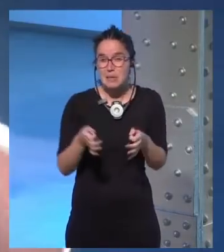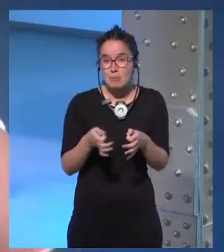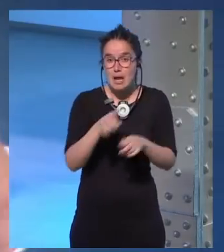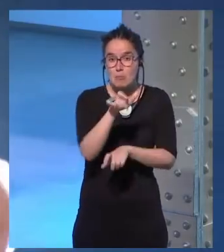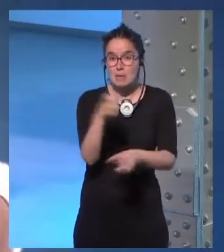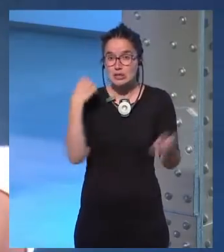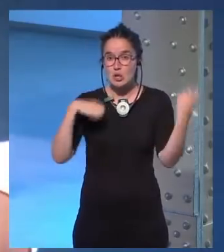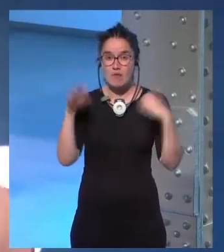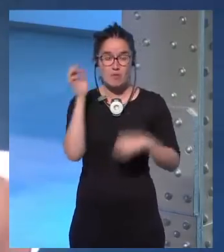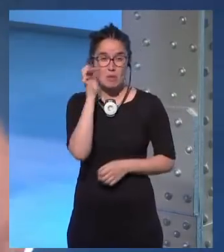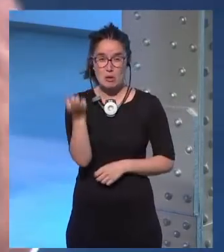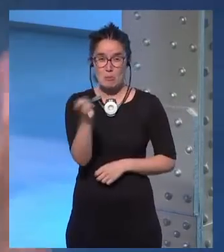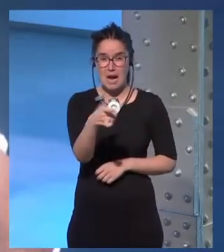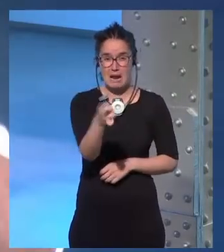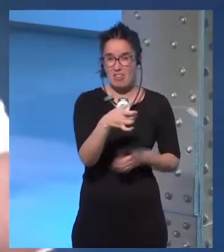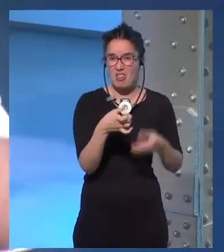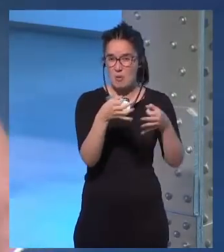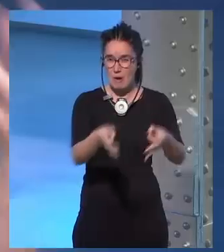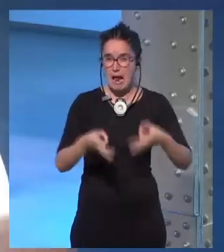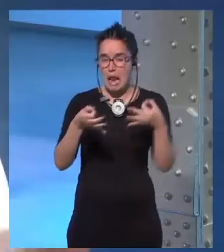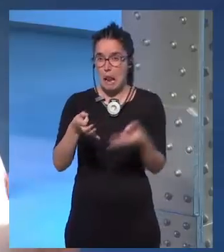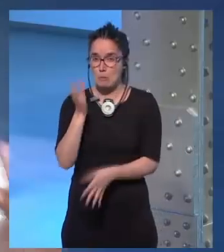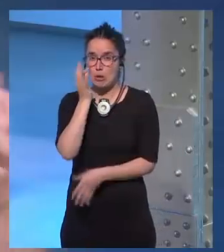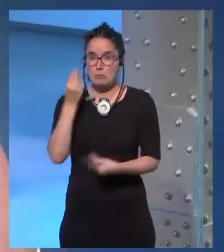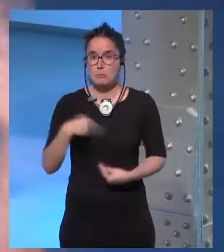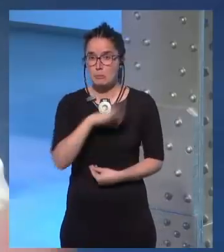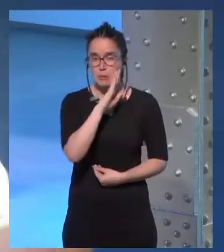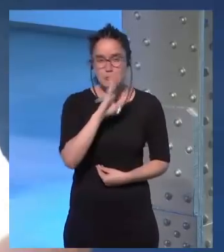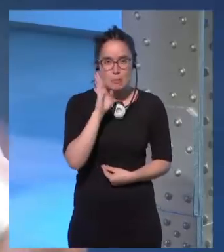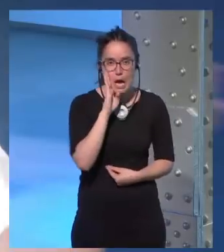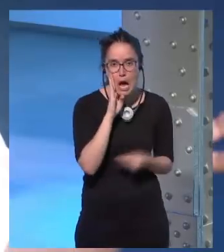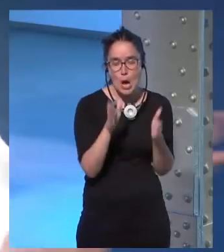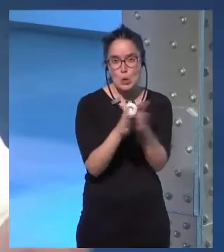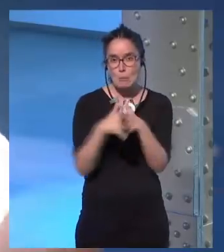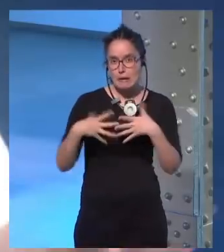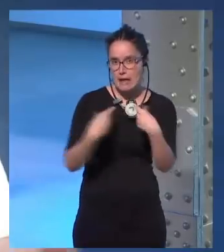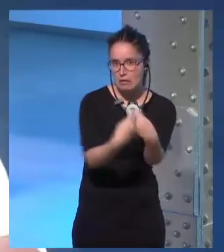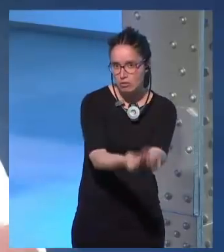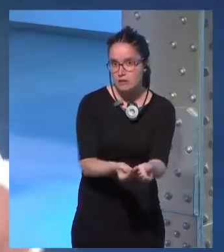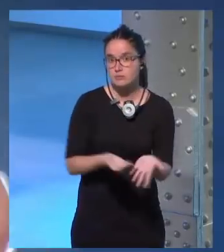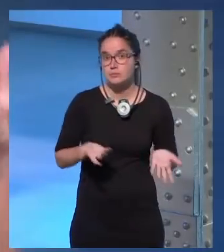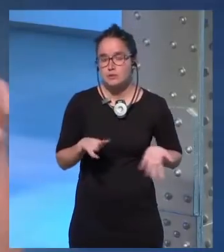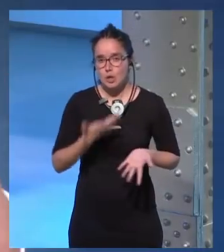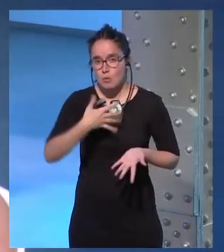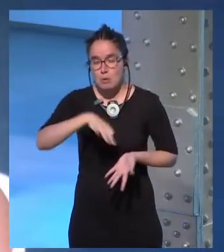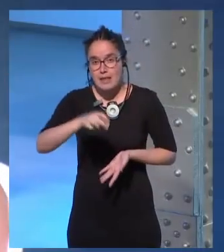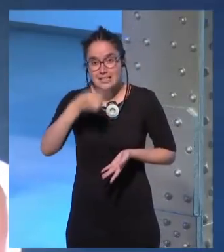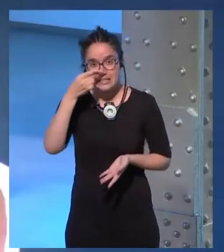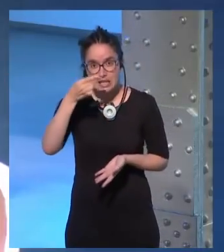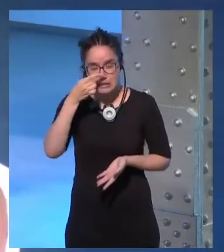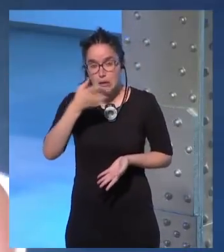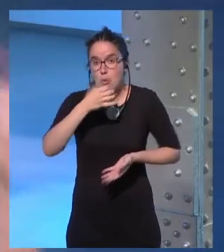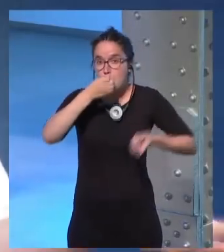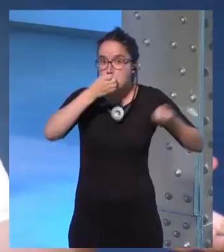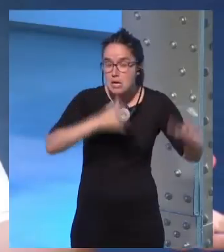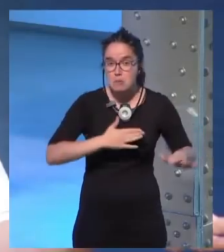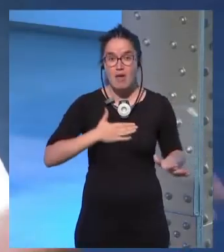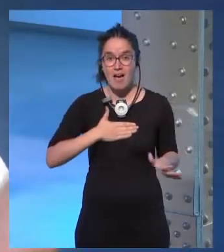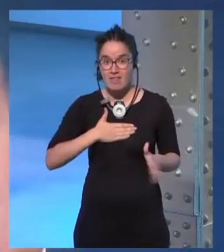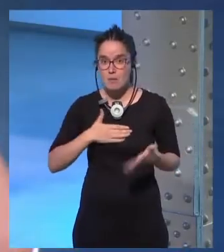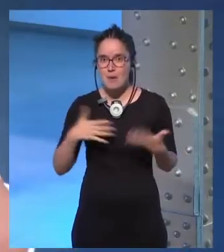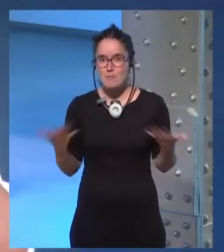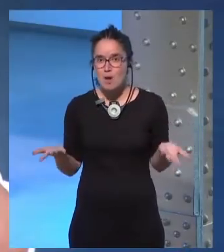the sidekick, the mother, and women are all those things and can be all those things, and they can also be not nice and be all those things. But I saw a